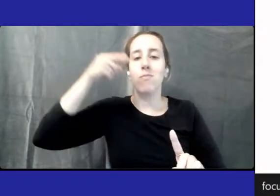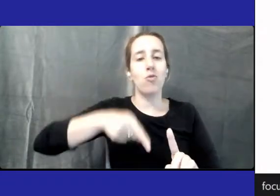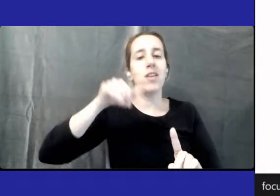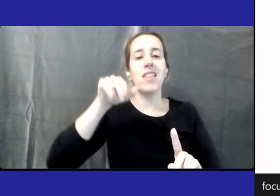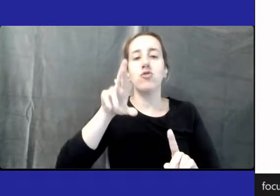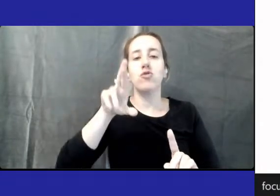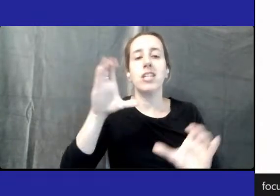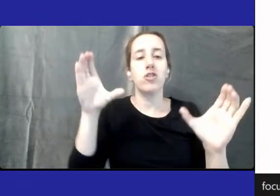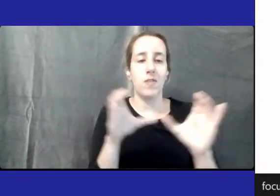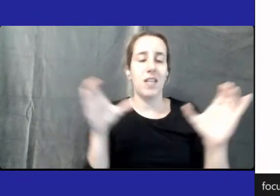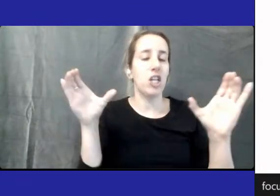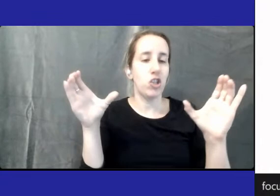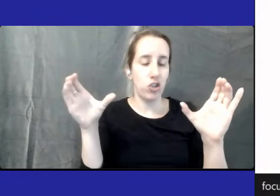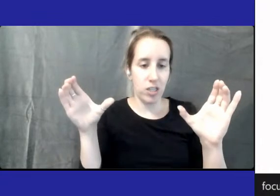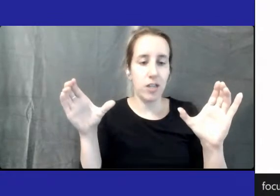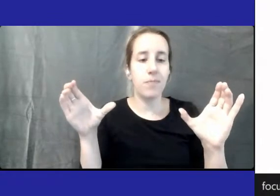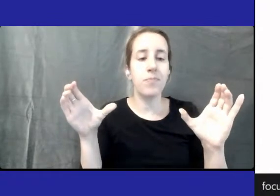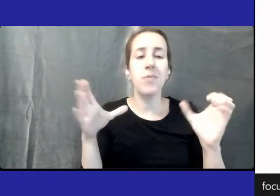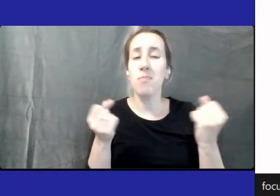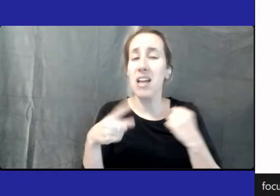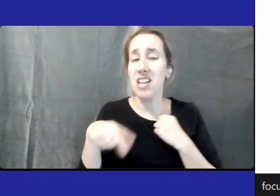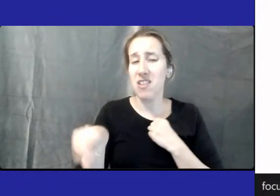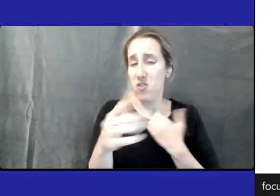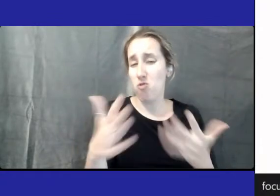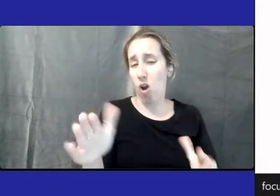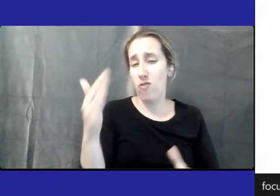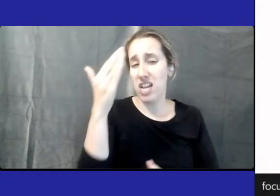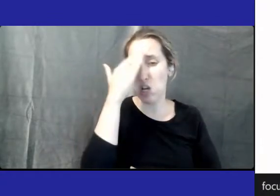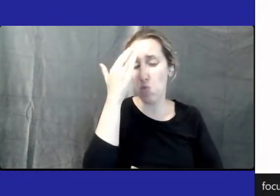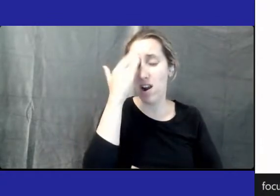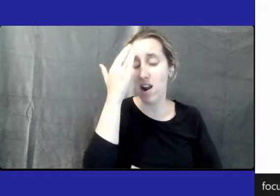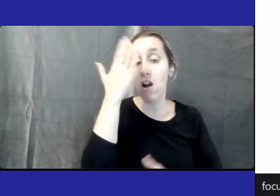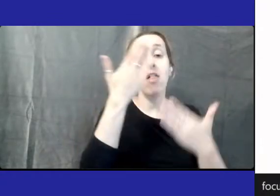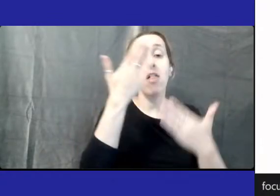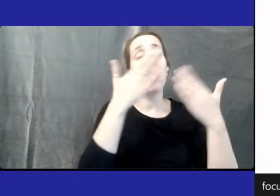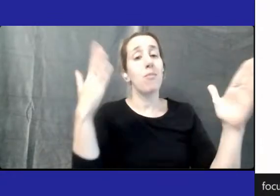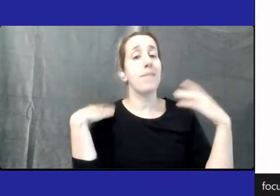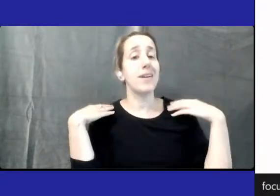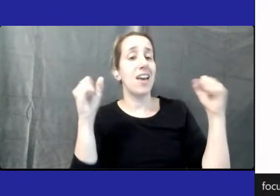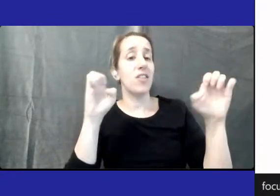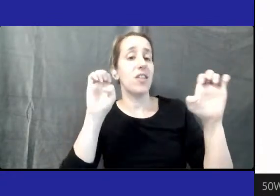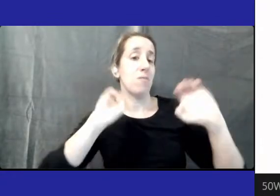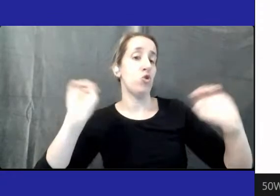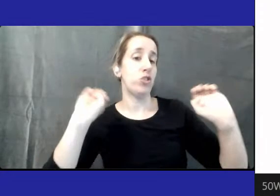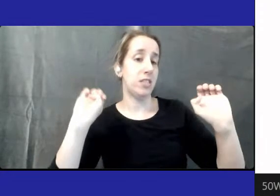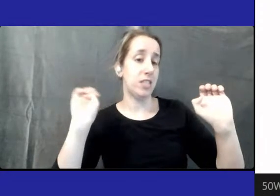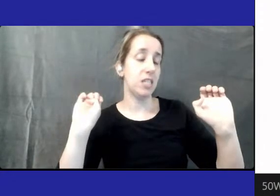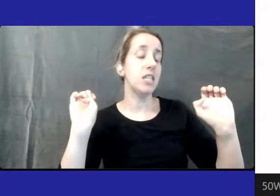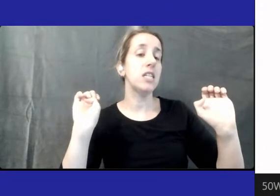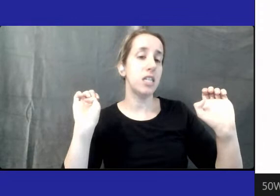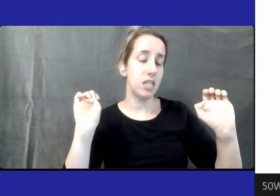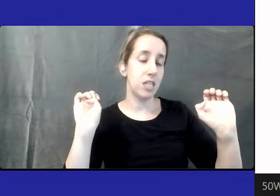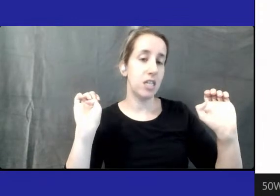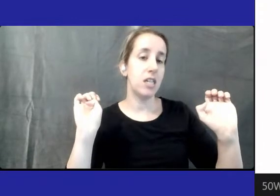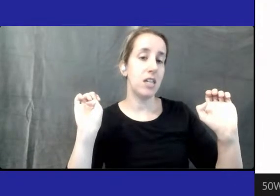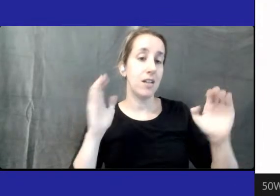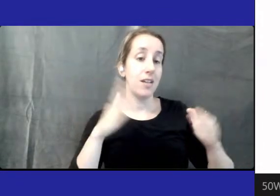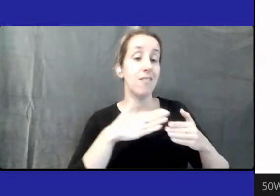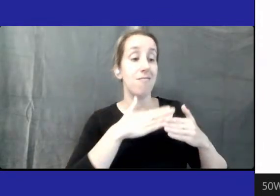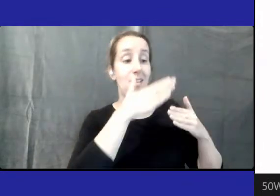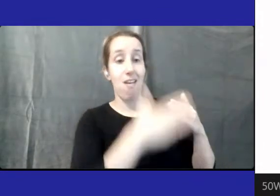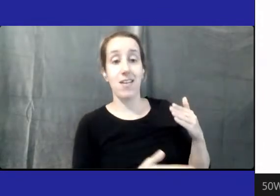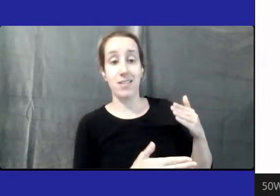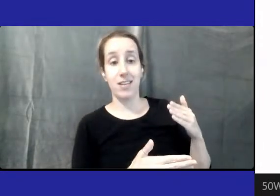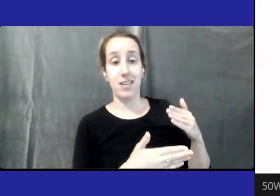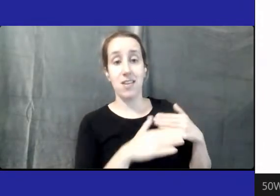recertifications. As many of you are aware, the public health emergency, once it ended in April